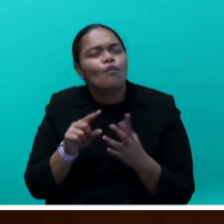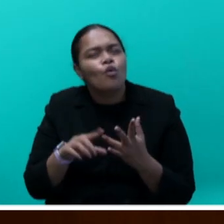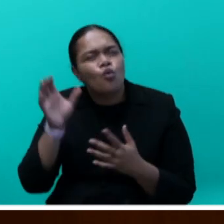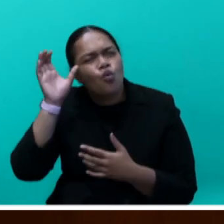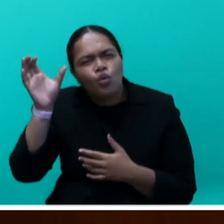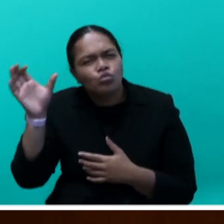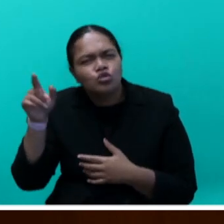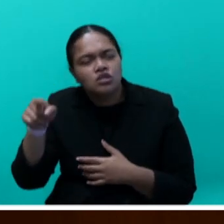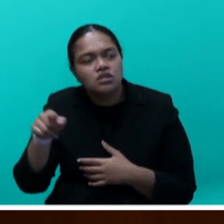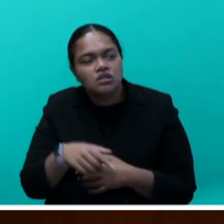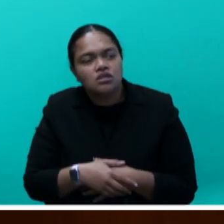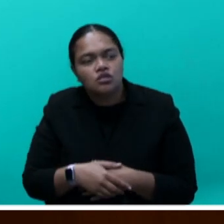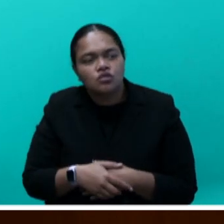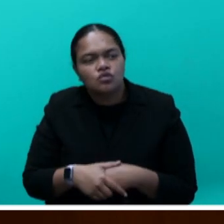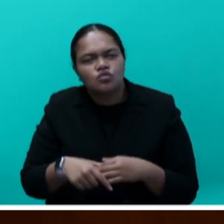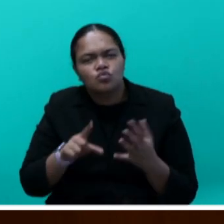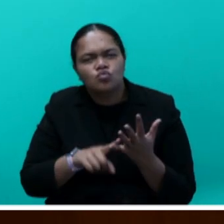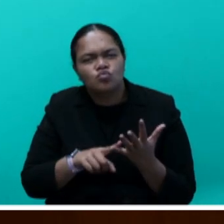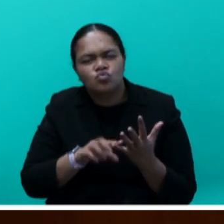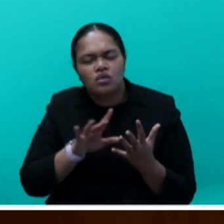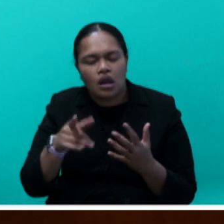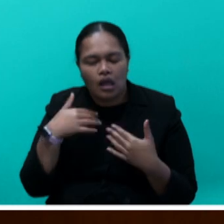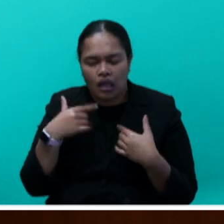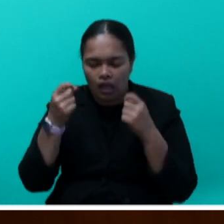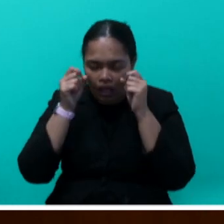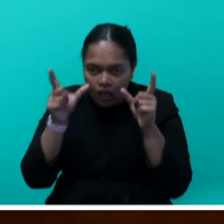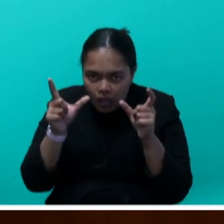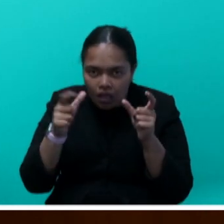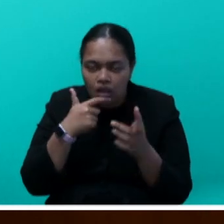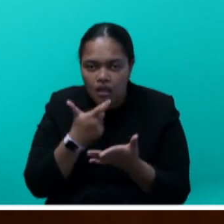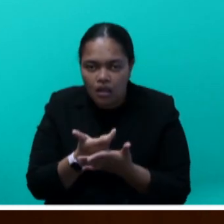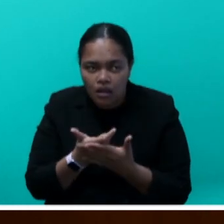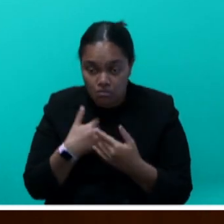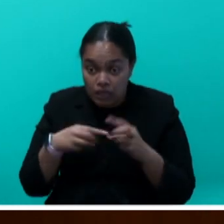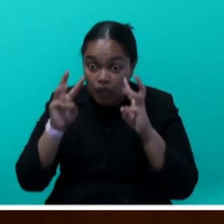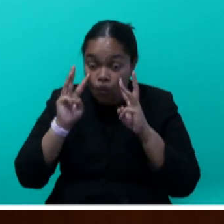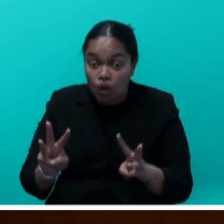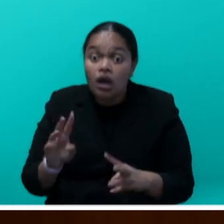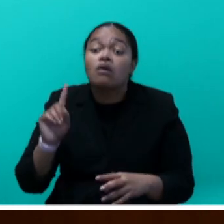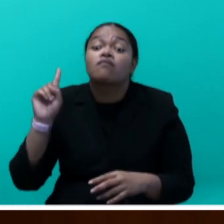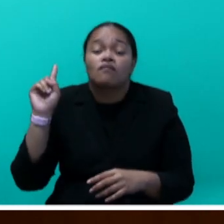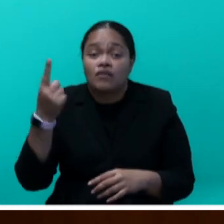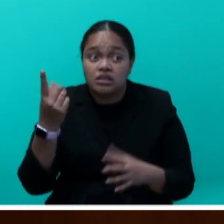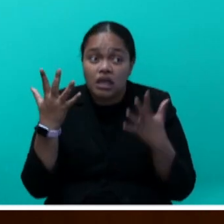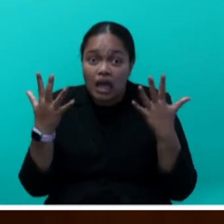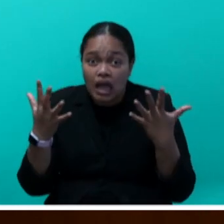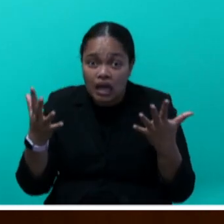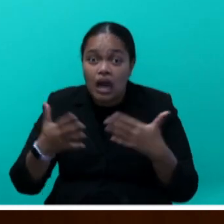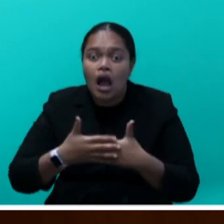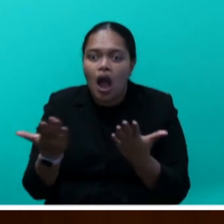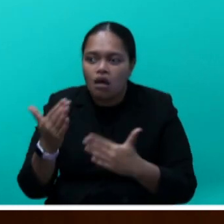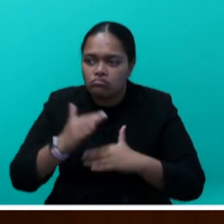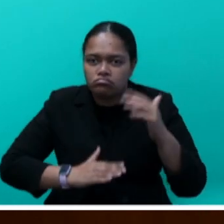County in Yunnan was eye-opening, and we witnessed firsthand how modern